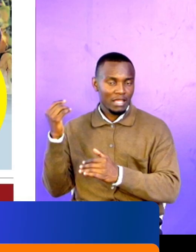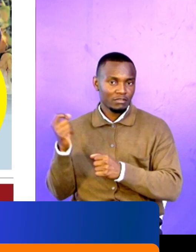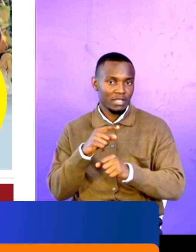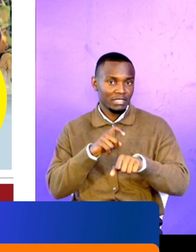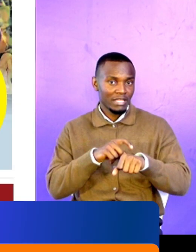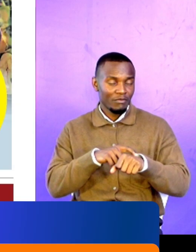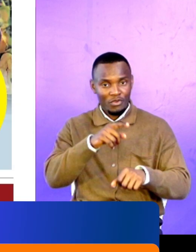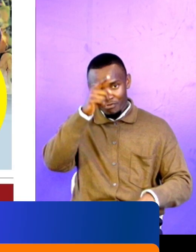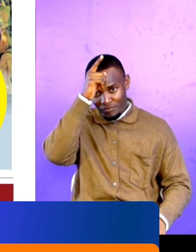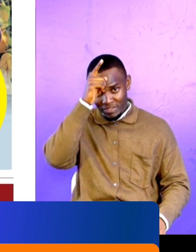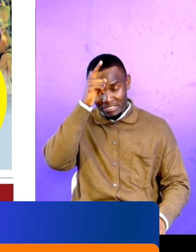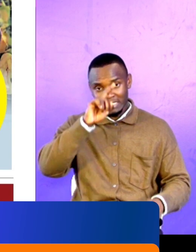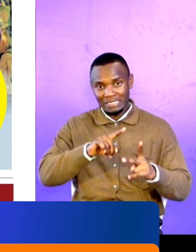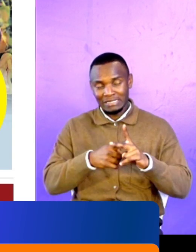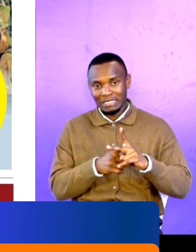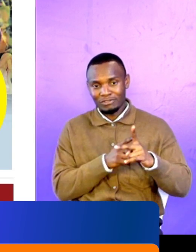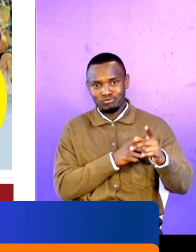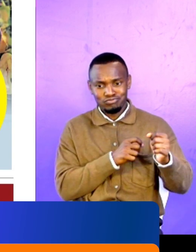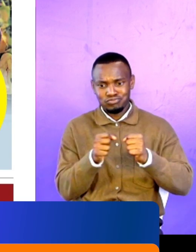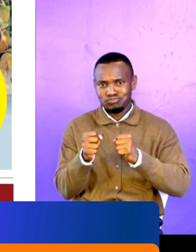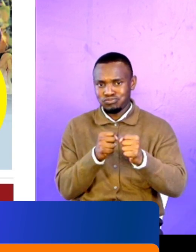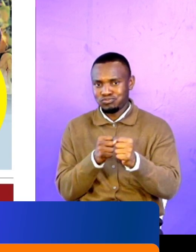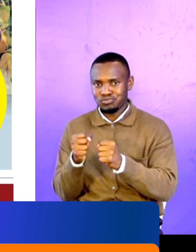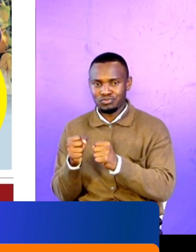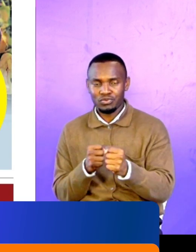turned into a battleground for Juba land and